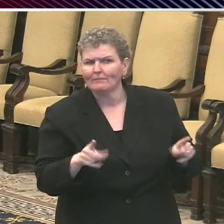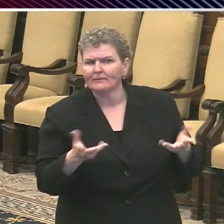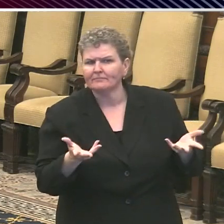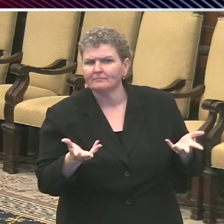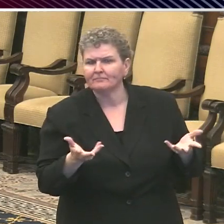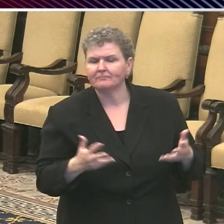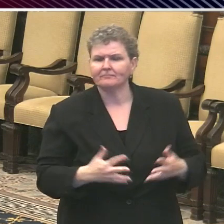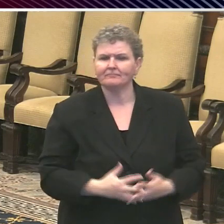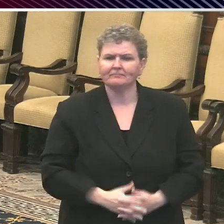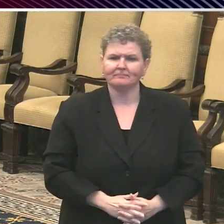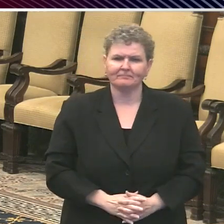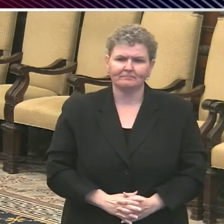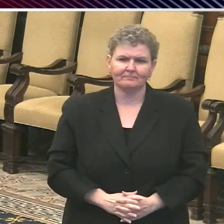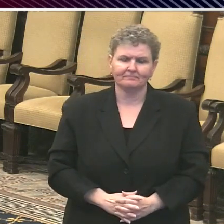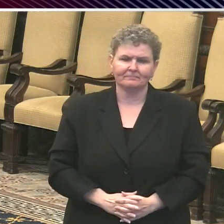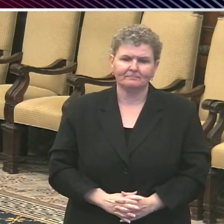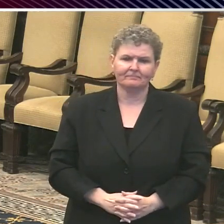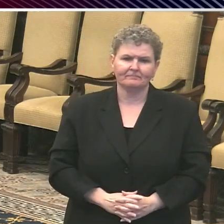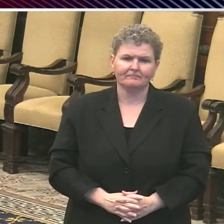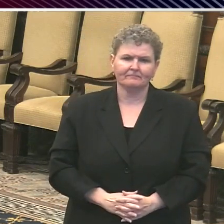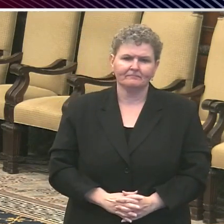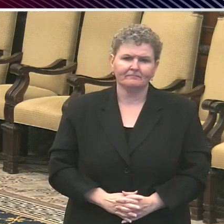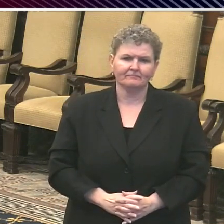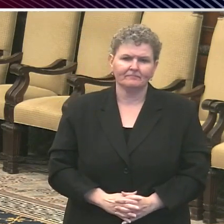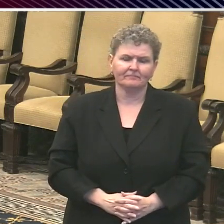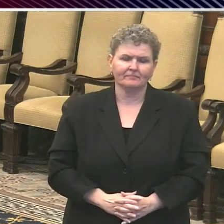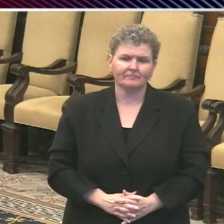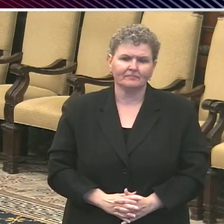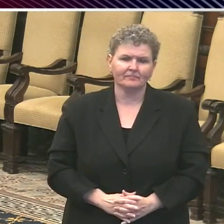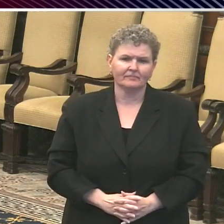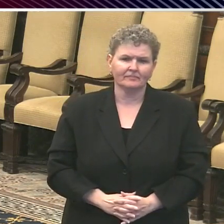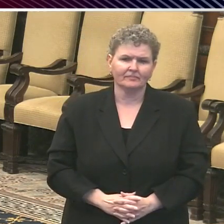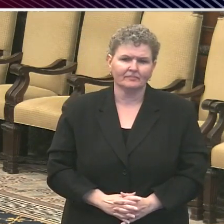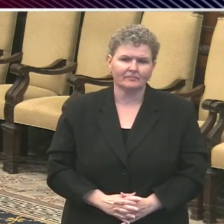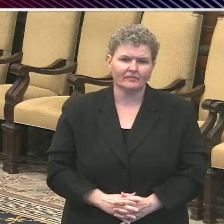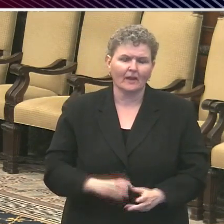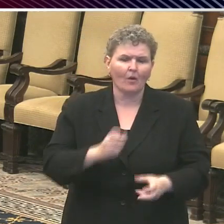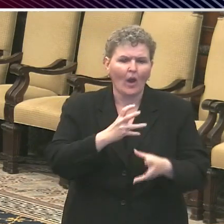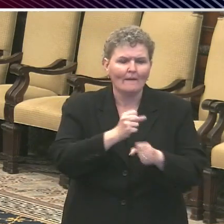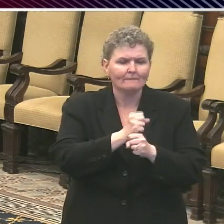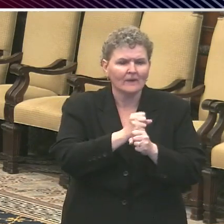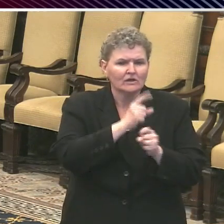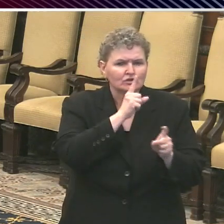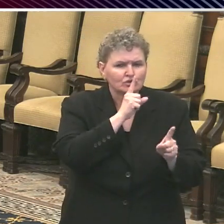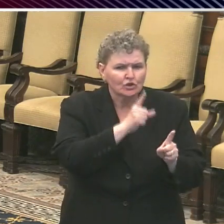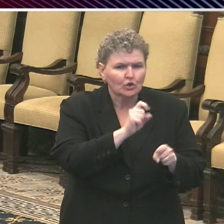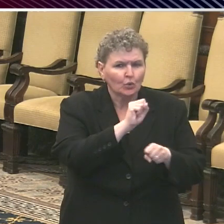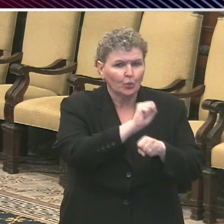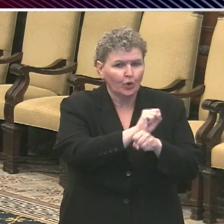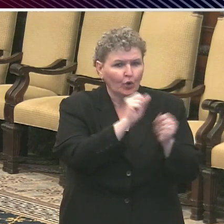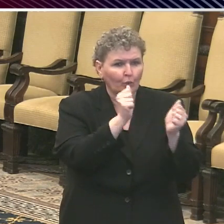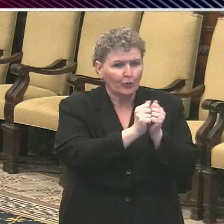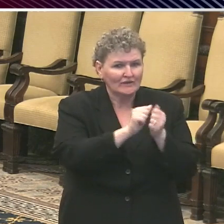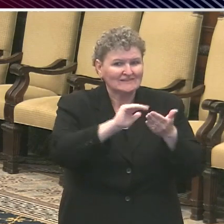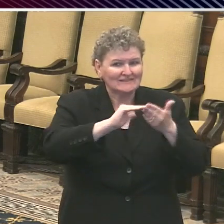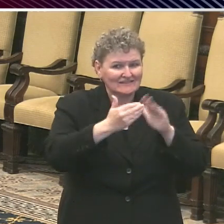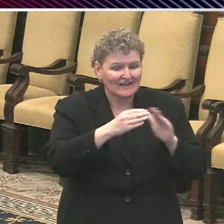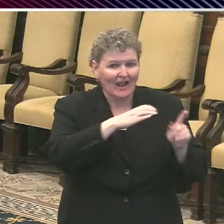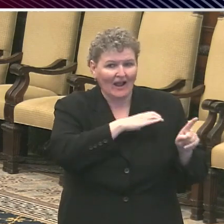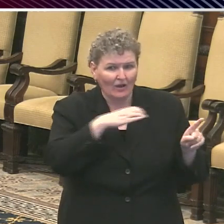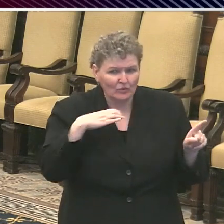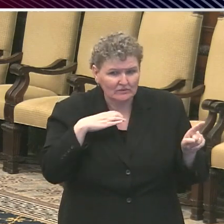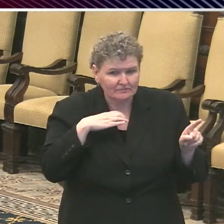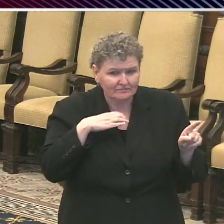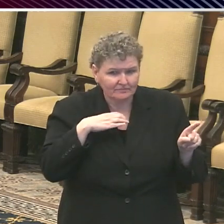with representative or? I want to make sure that our partners in city council see the information prior to showing up in